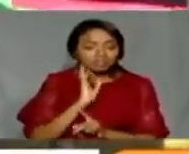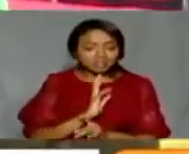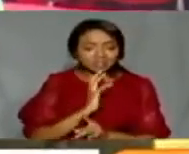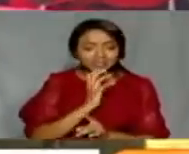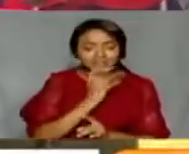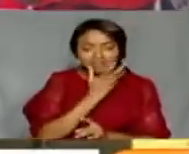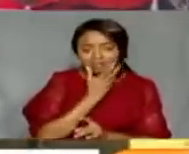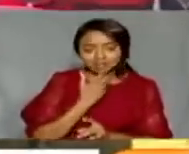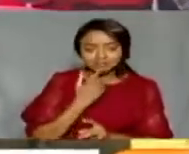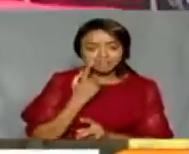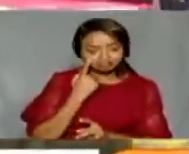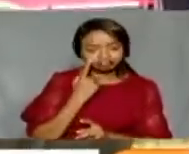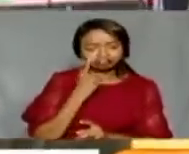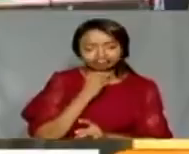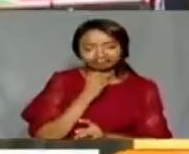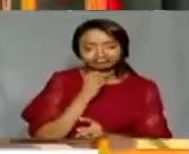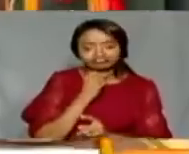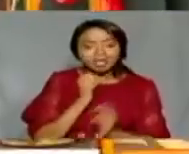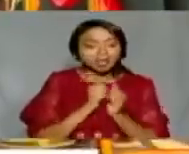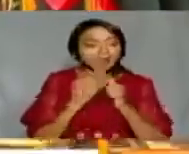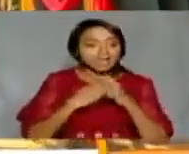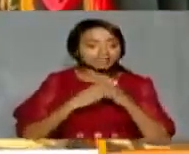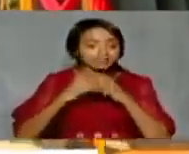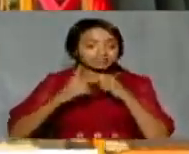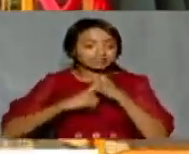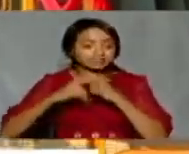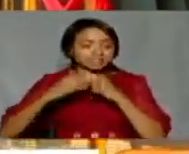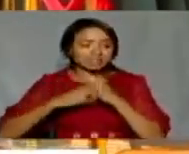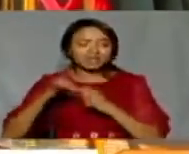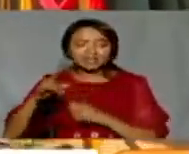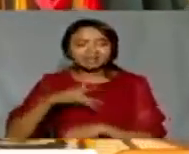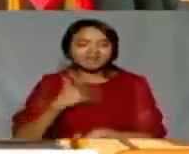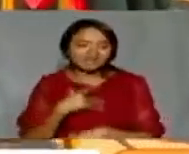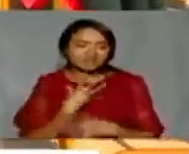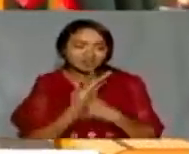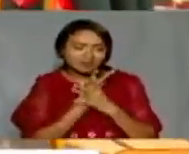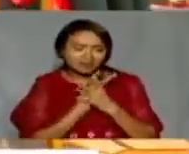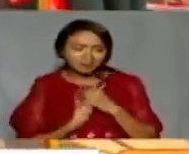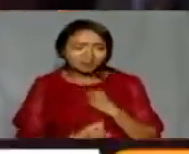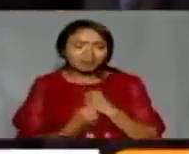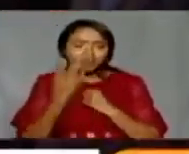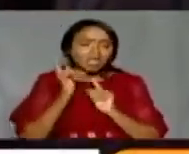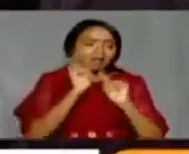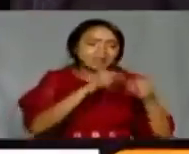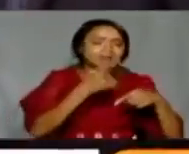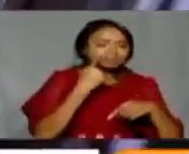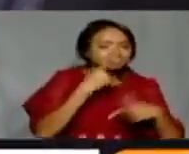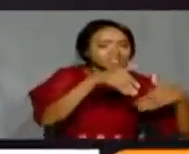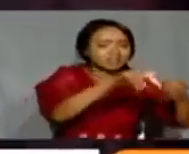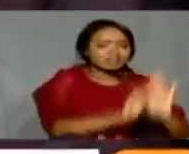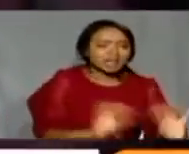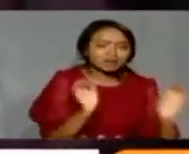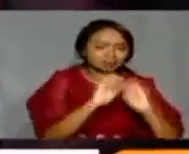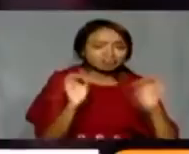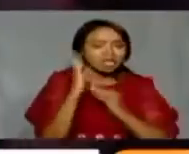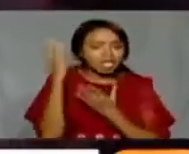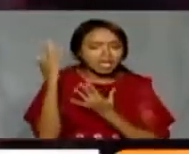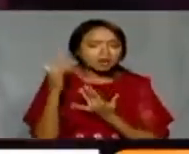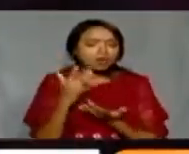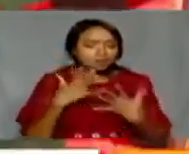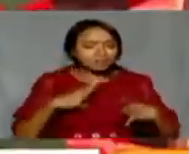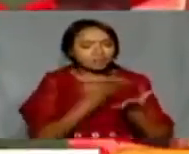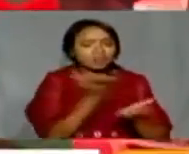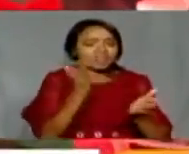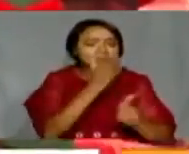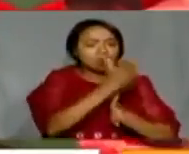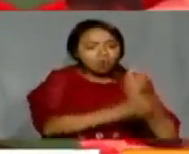1969. Mzee Lemein was devastated that he could not attend Mzee Moi's burial. He had hoped that the organizers of the state burial would